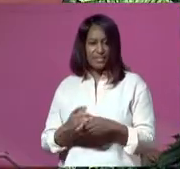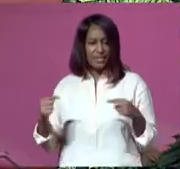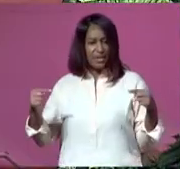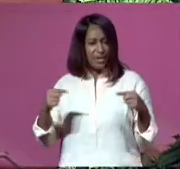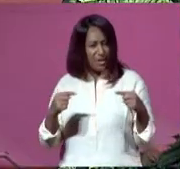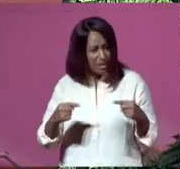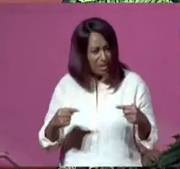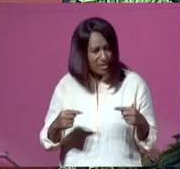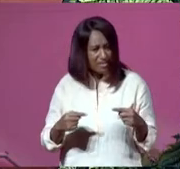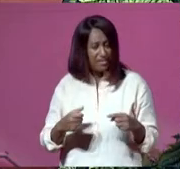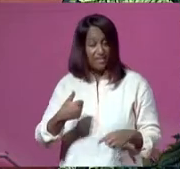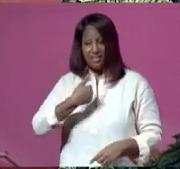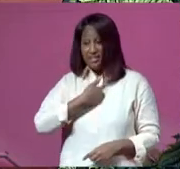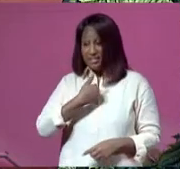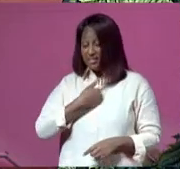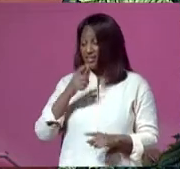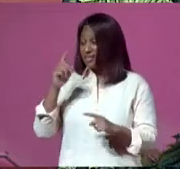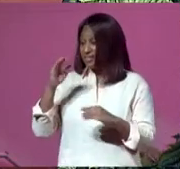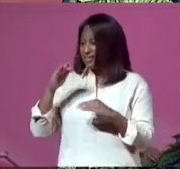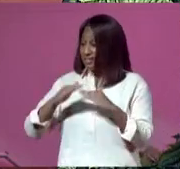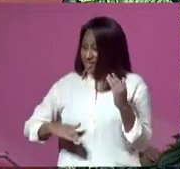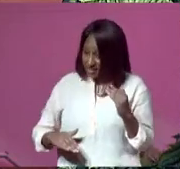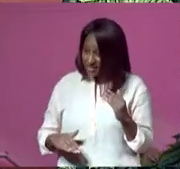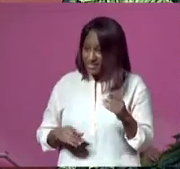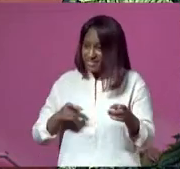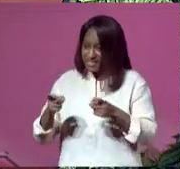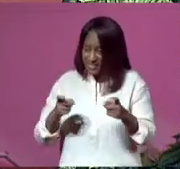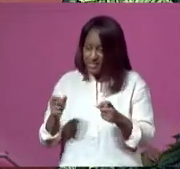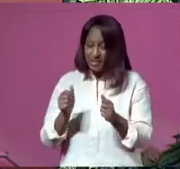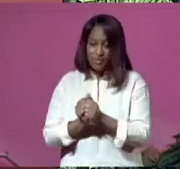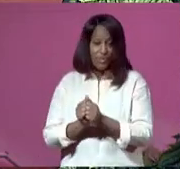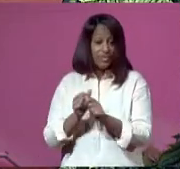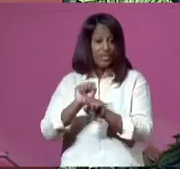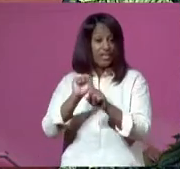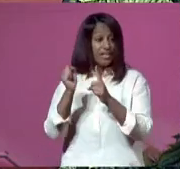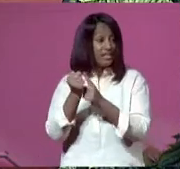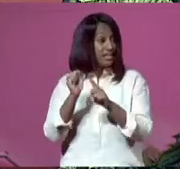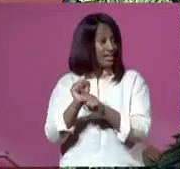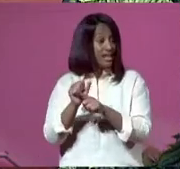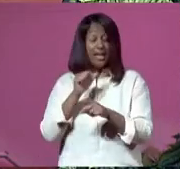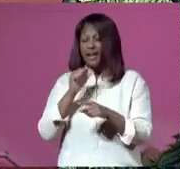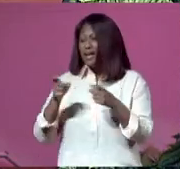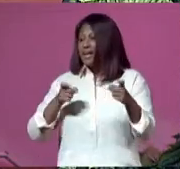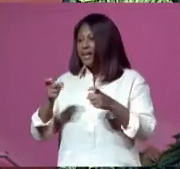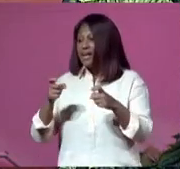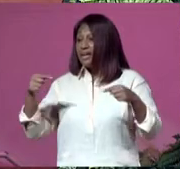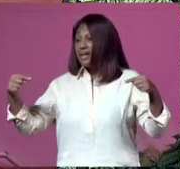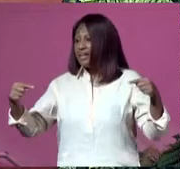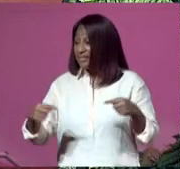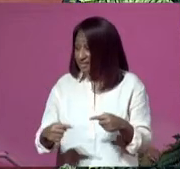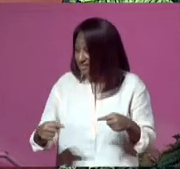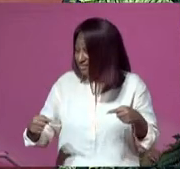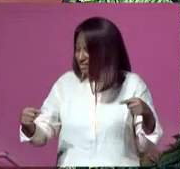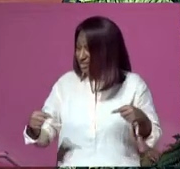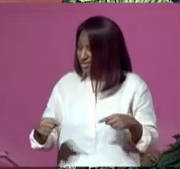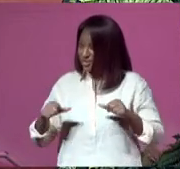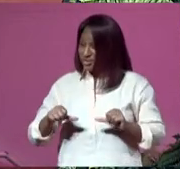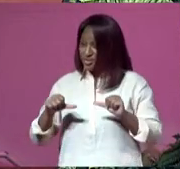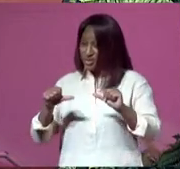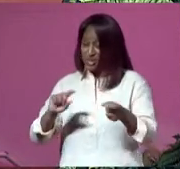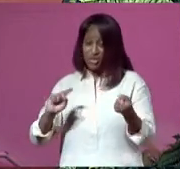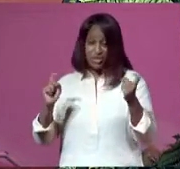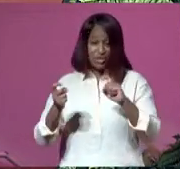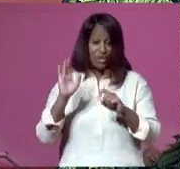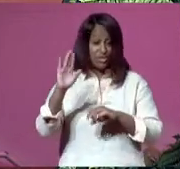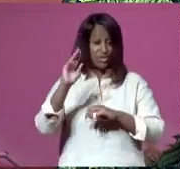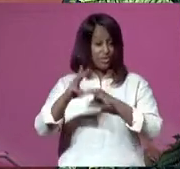herself. Because when you don't manage pain, you will manipulate your world